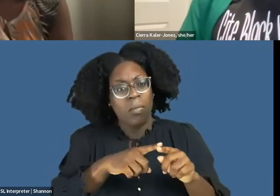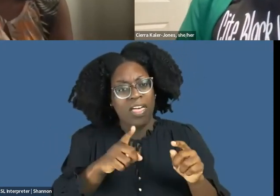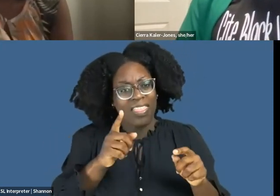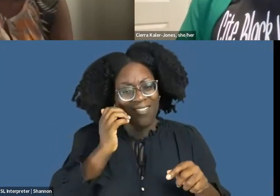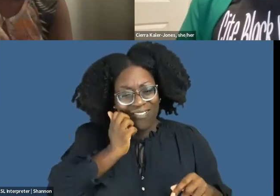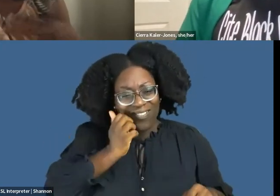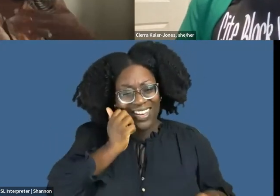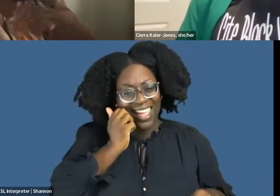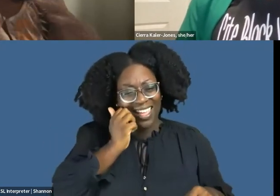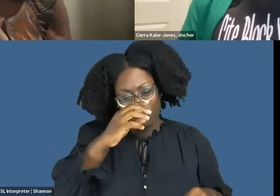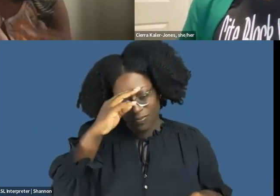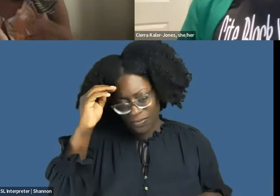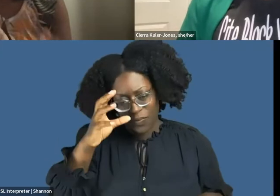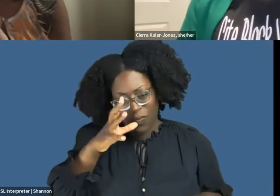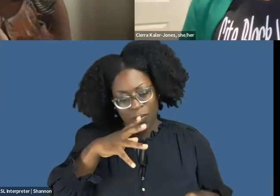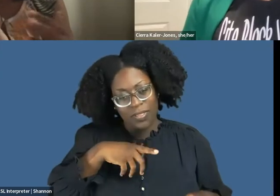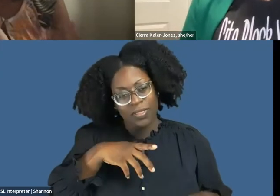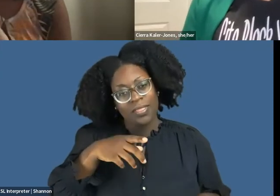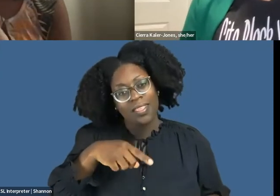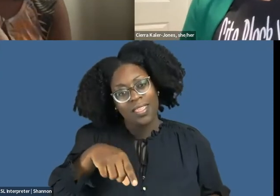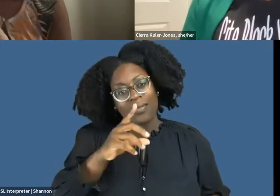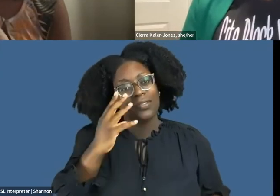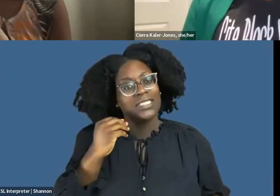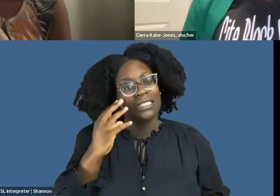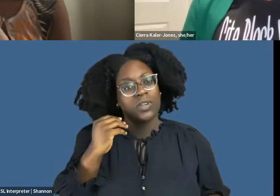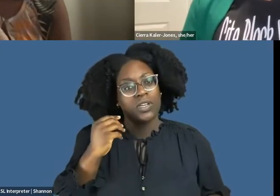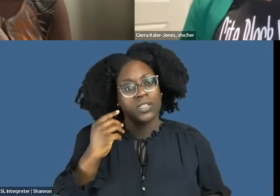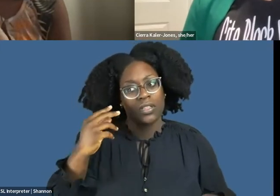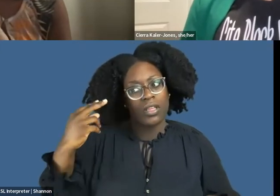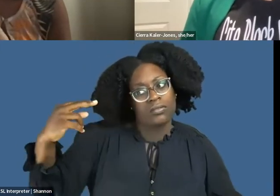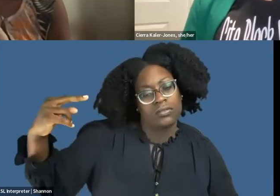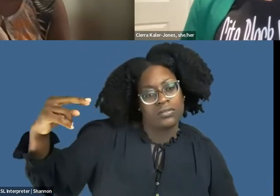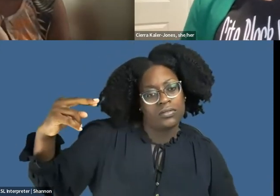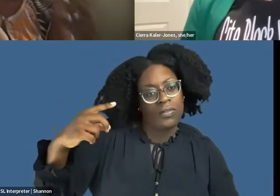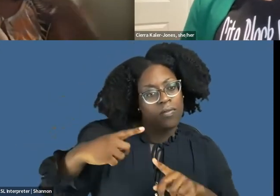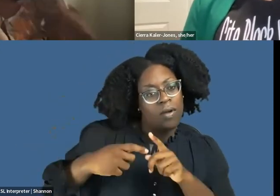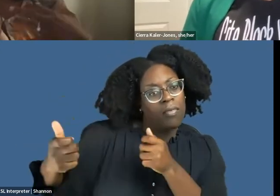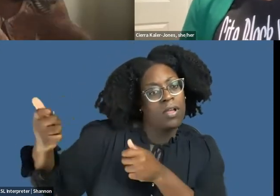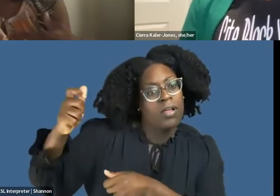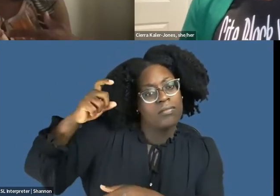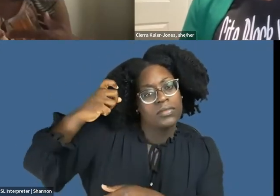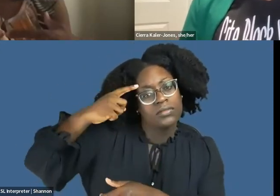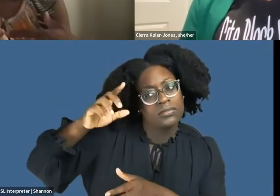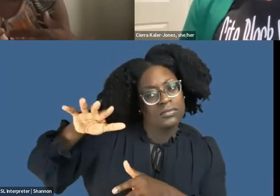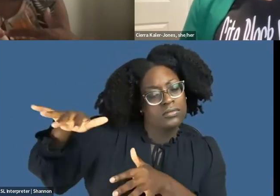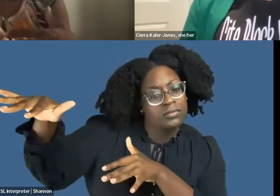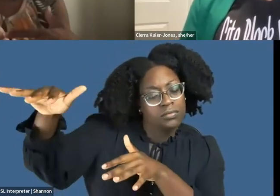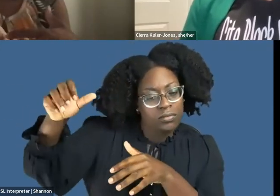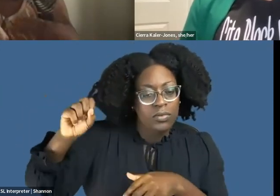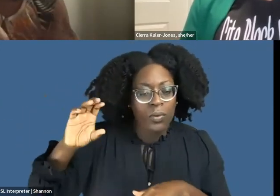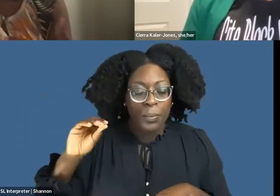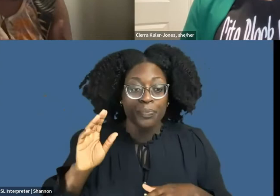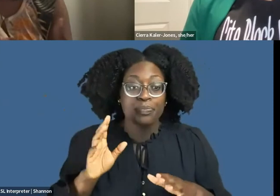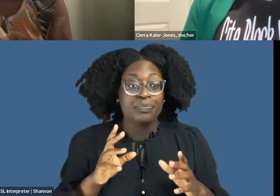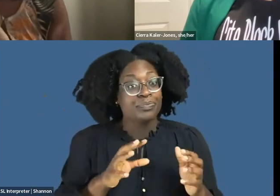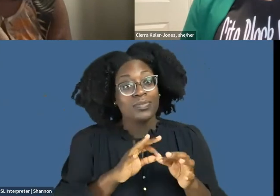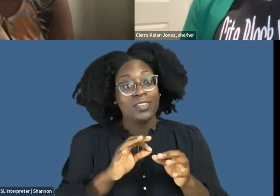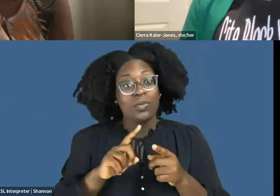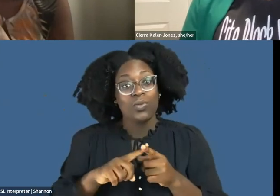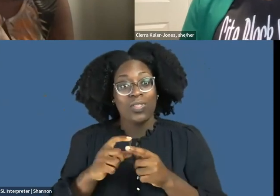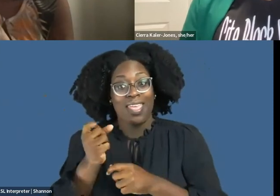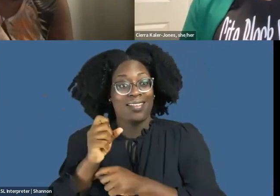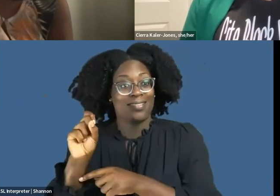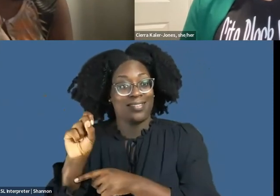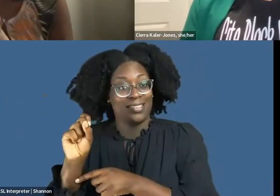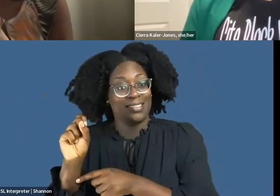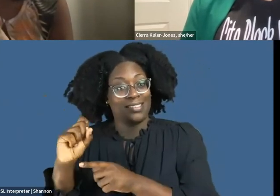so I think we have to ask ourselves a couple of things about that. From the activist side, those of the